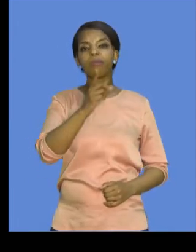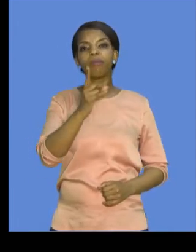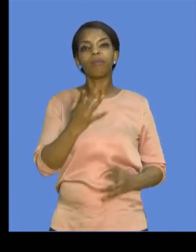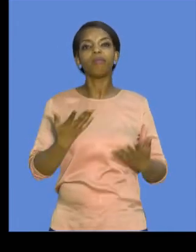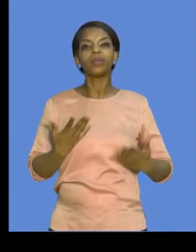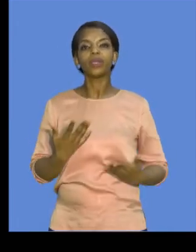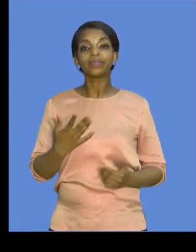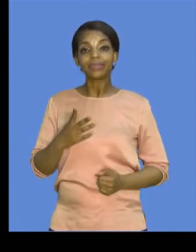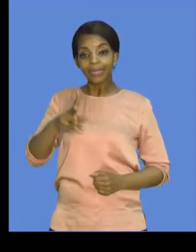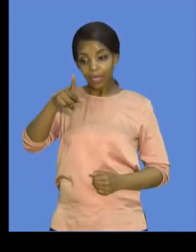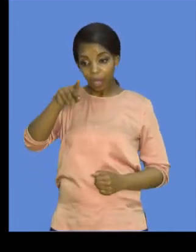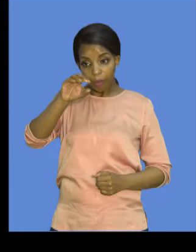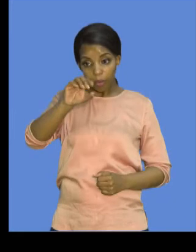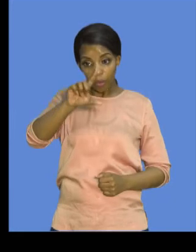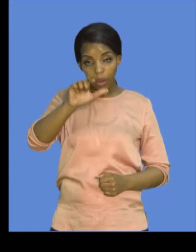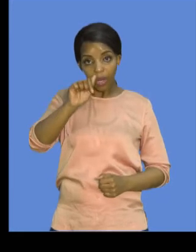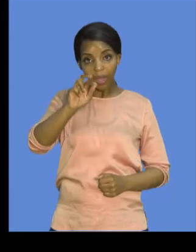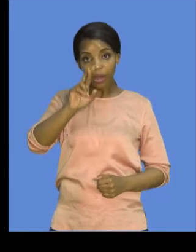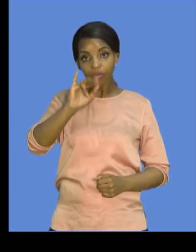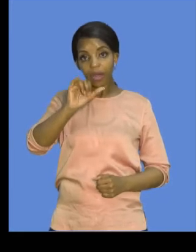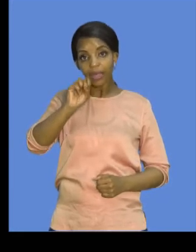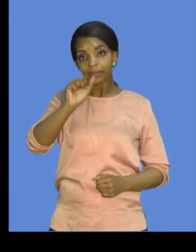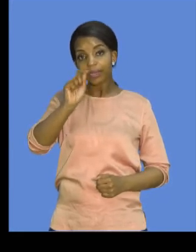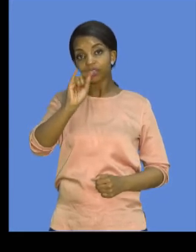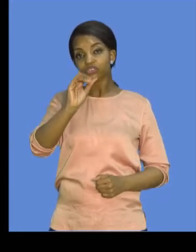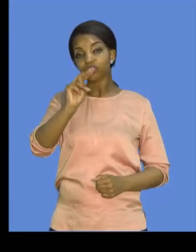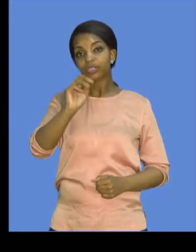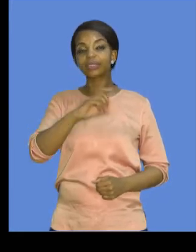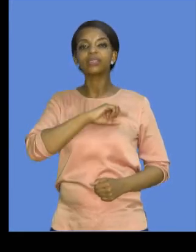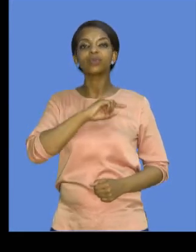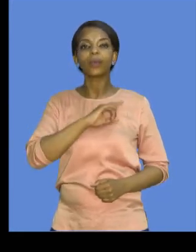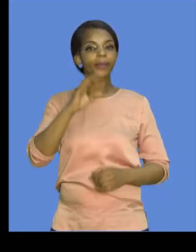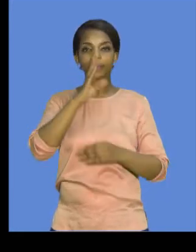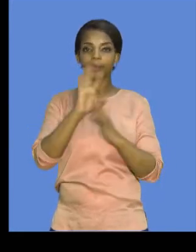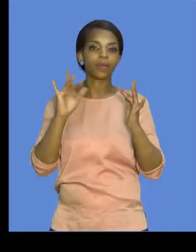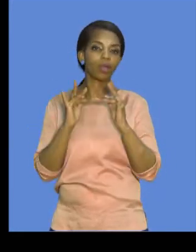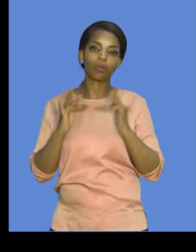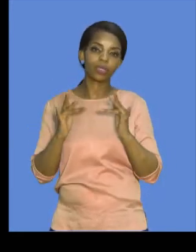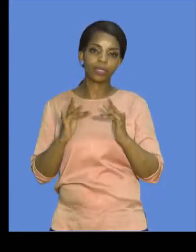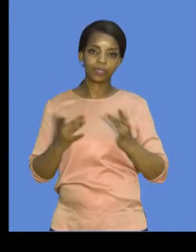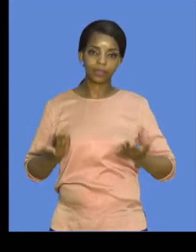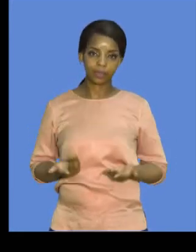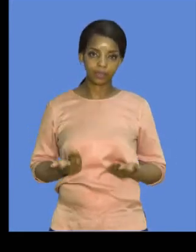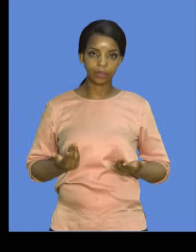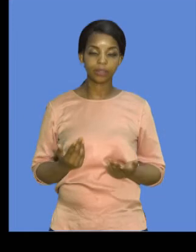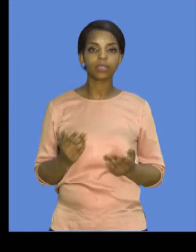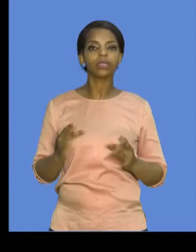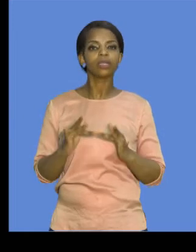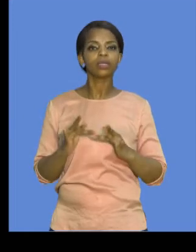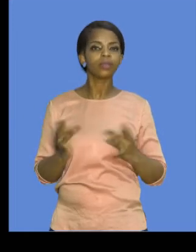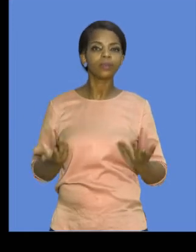polarization is due to non-contact forces, all right? Okay, so non-contact, it means the